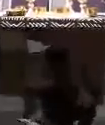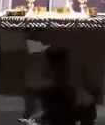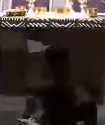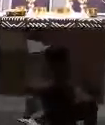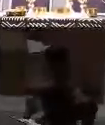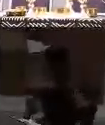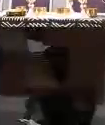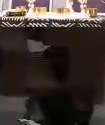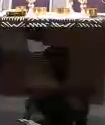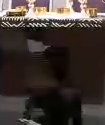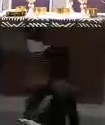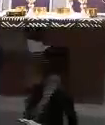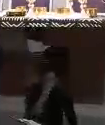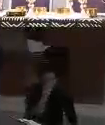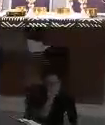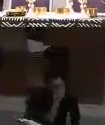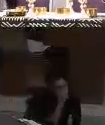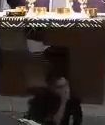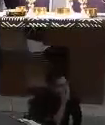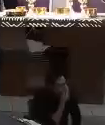to look around.